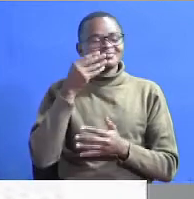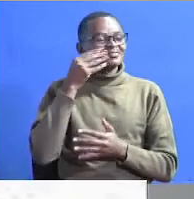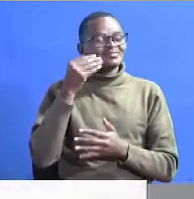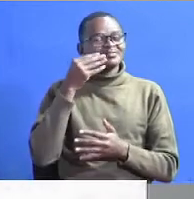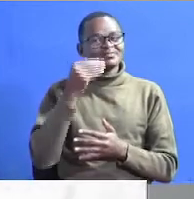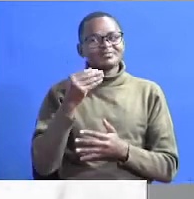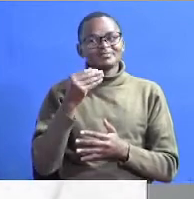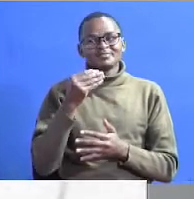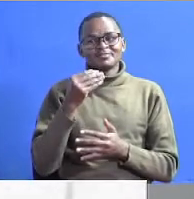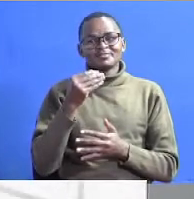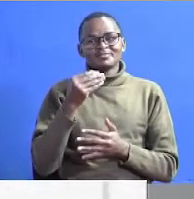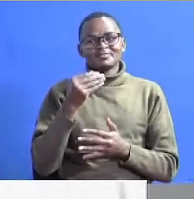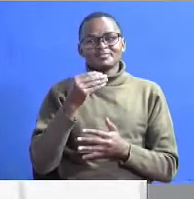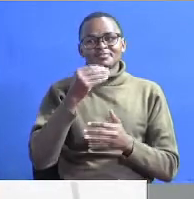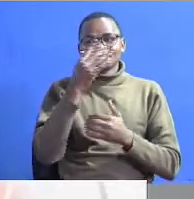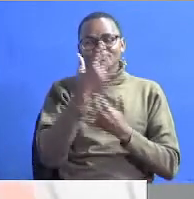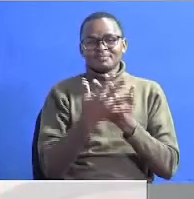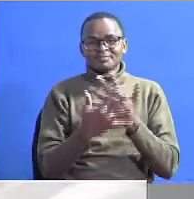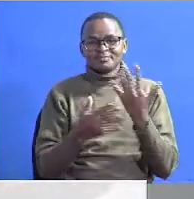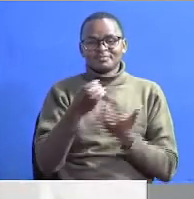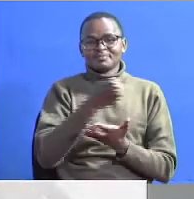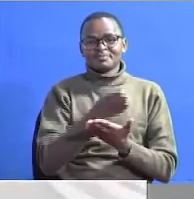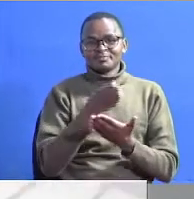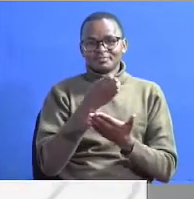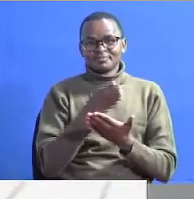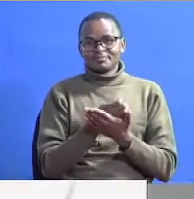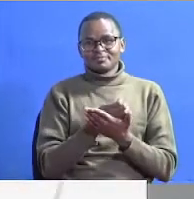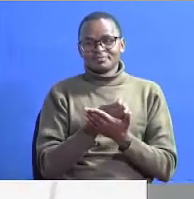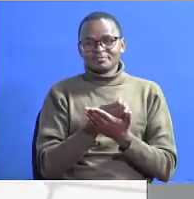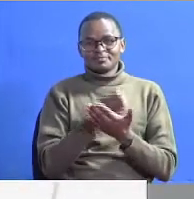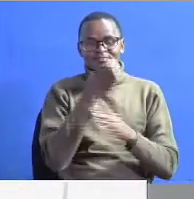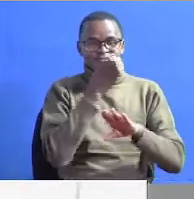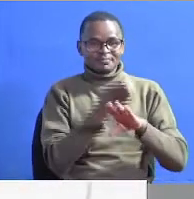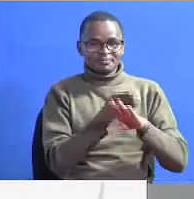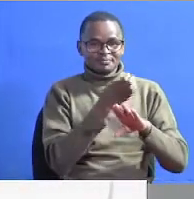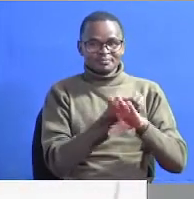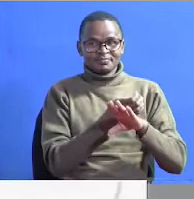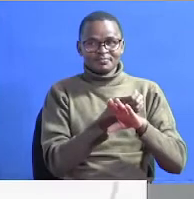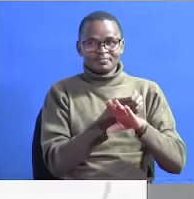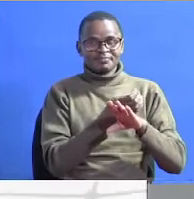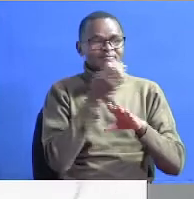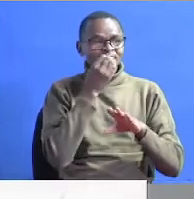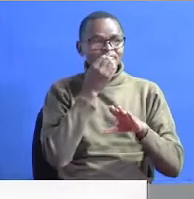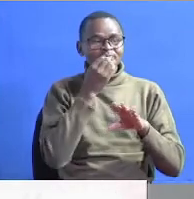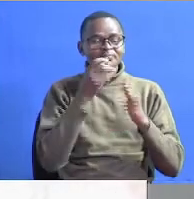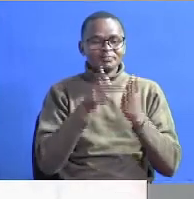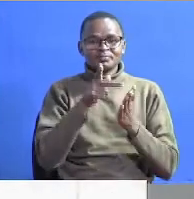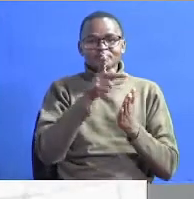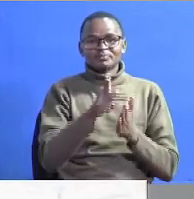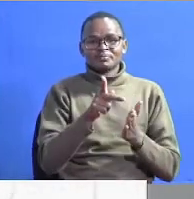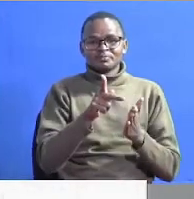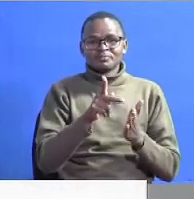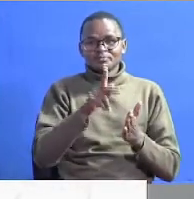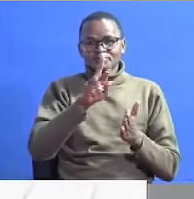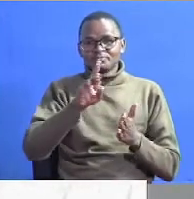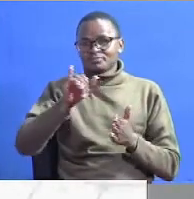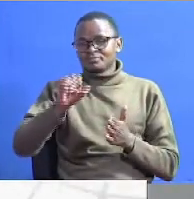experiencing a bleeding economy, tough food prices which have been